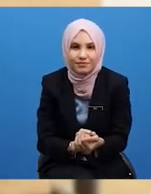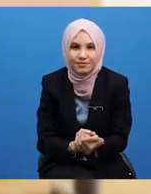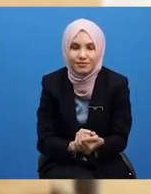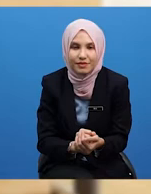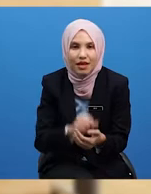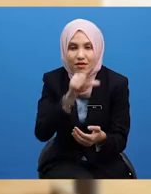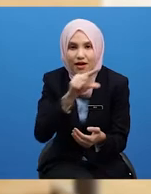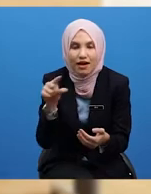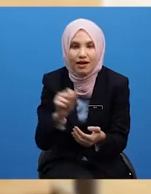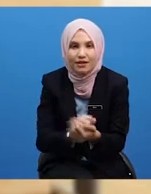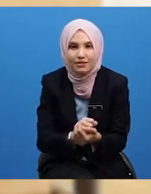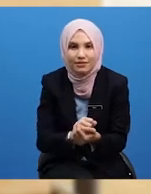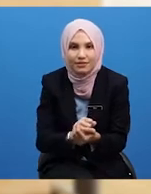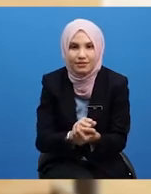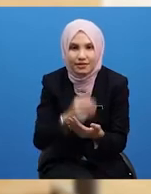highlighted in green.